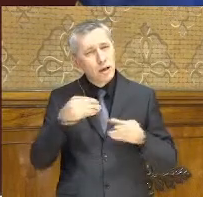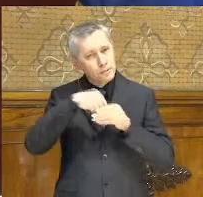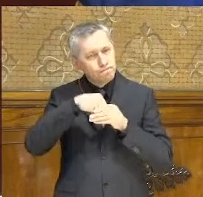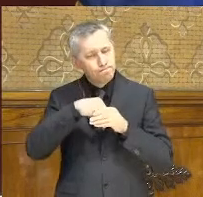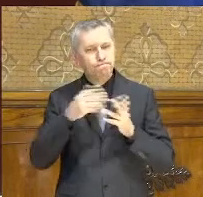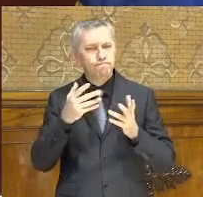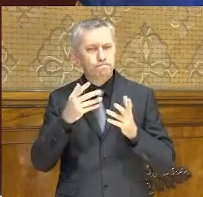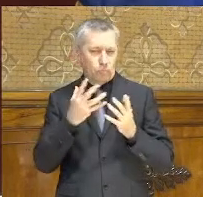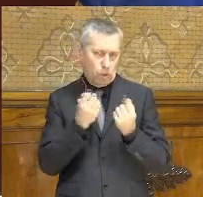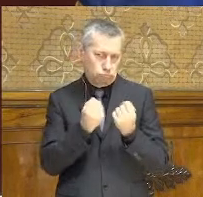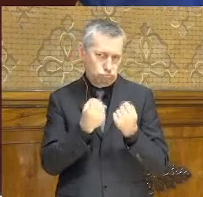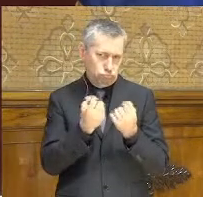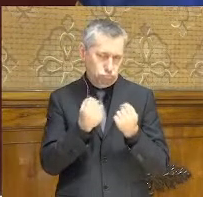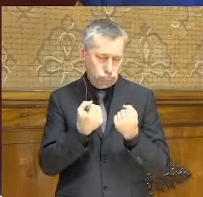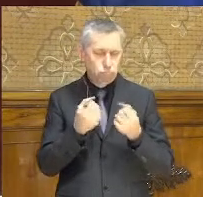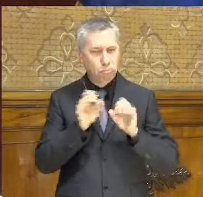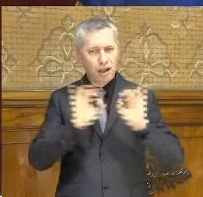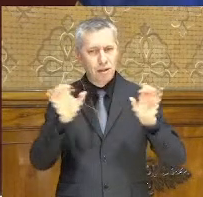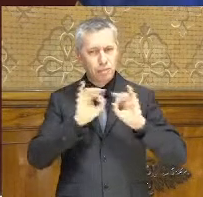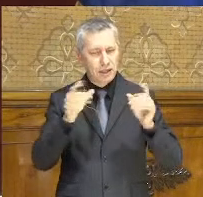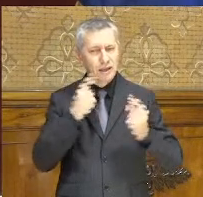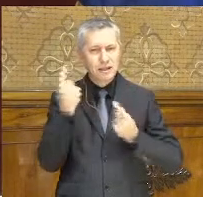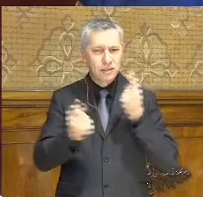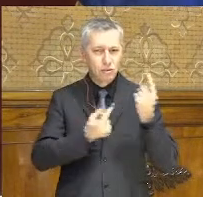of relative opacity.